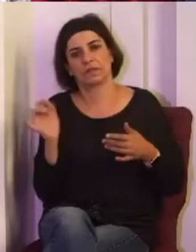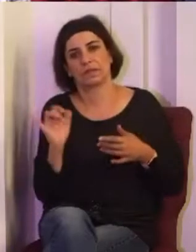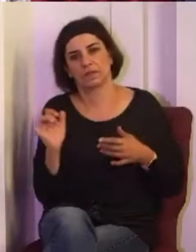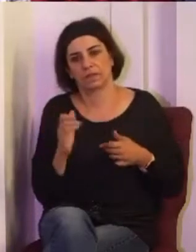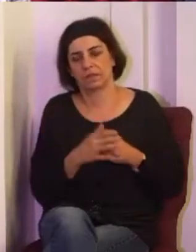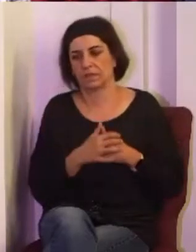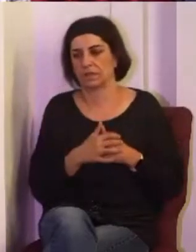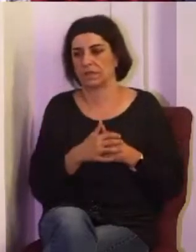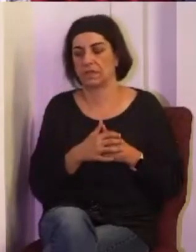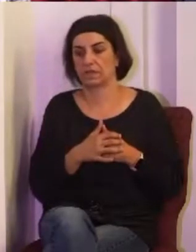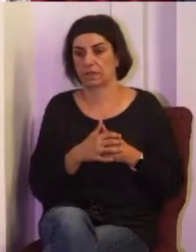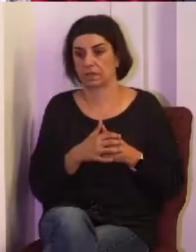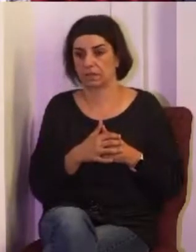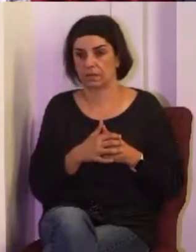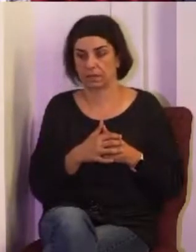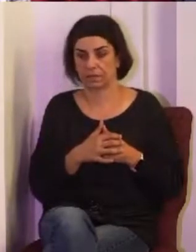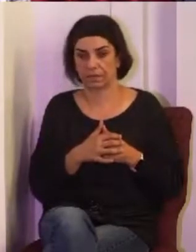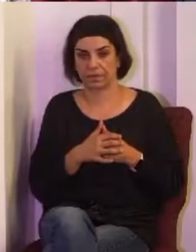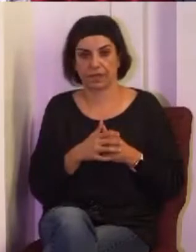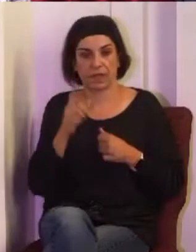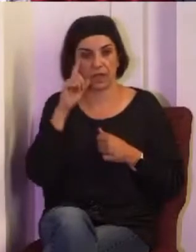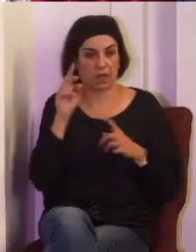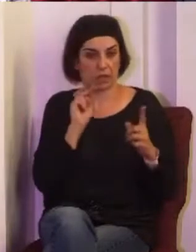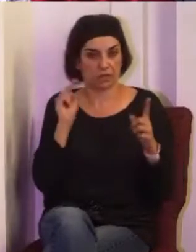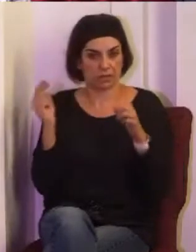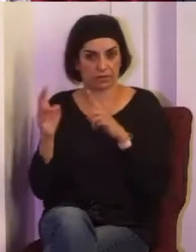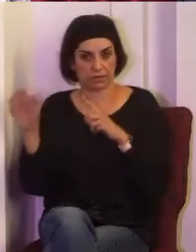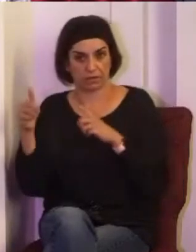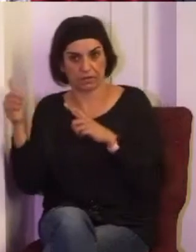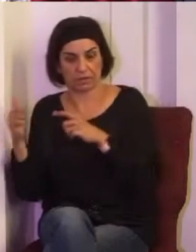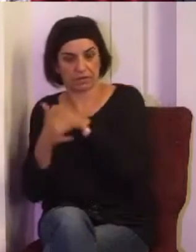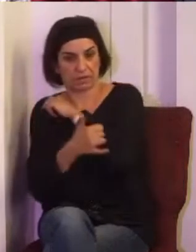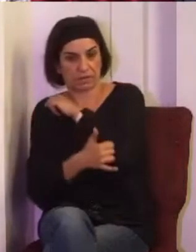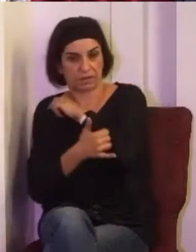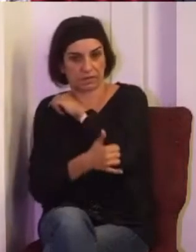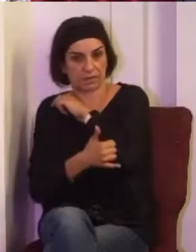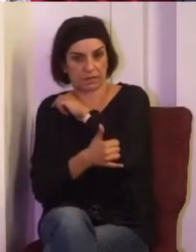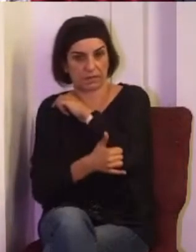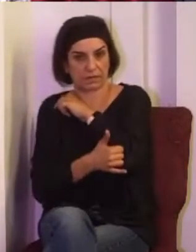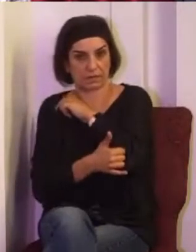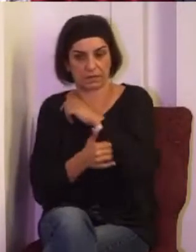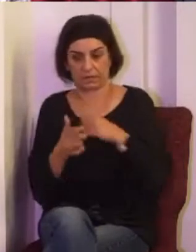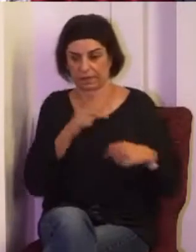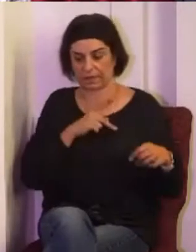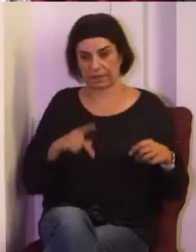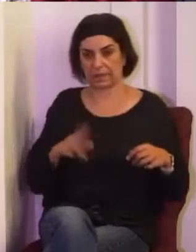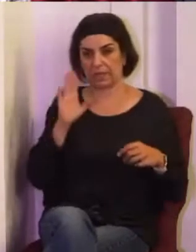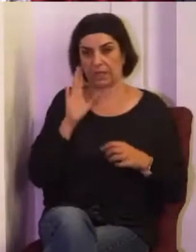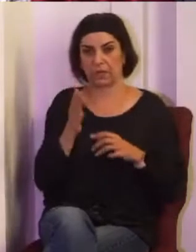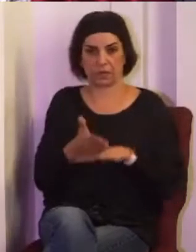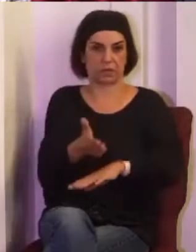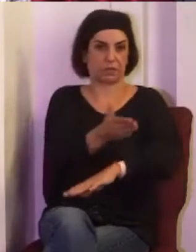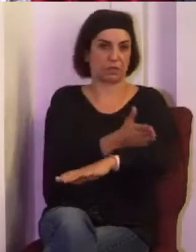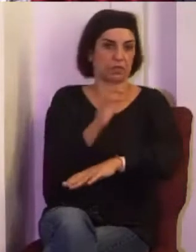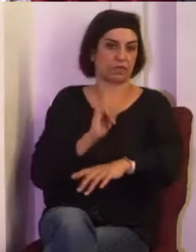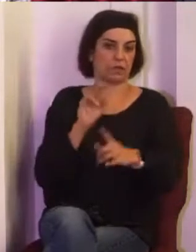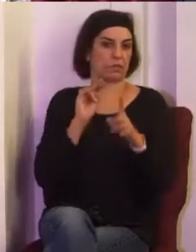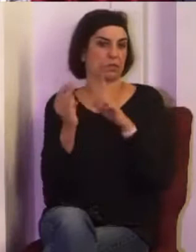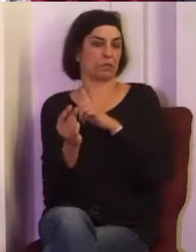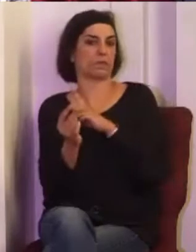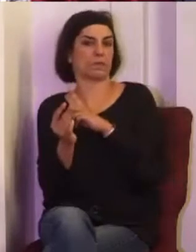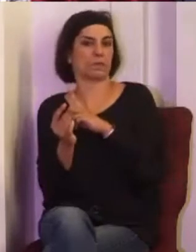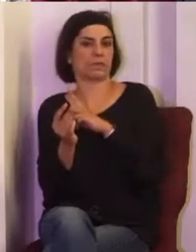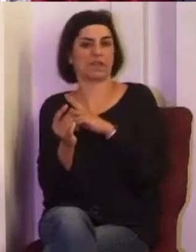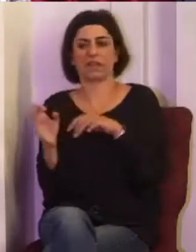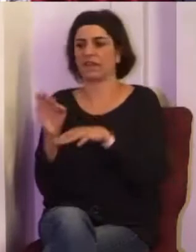them if they had a king. They thought they would function better if they were just like everybody else. So